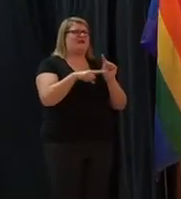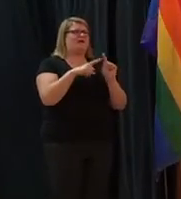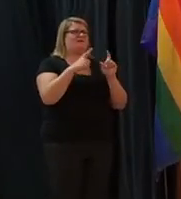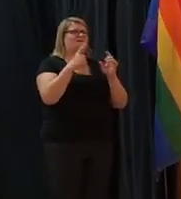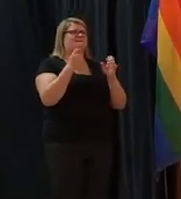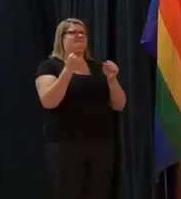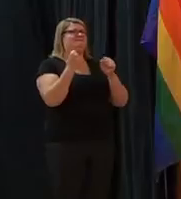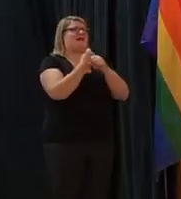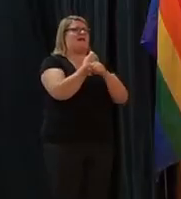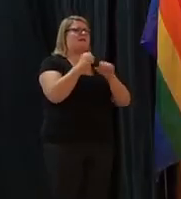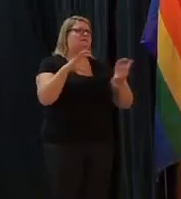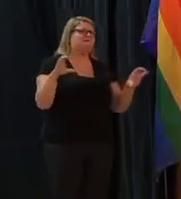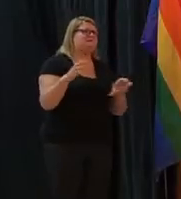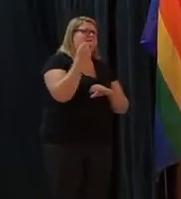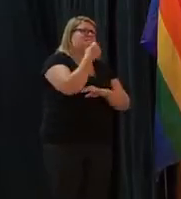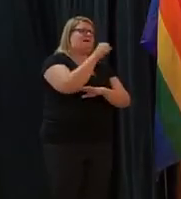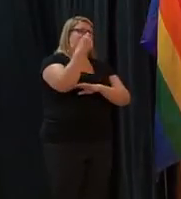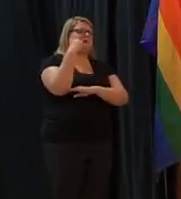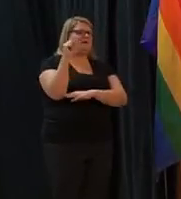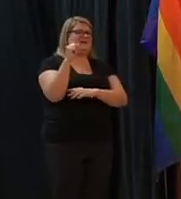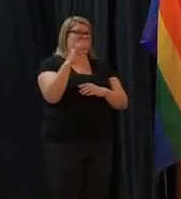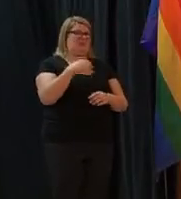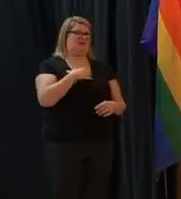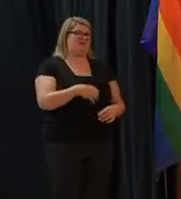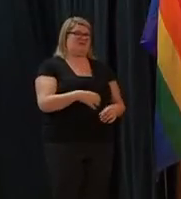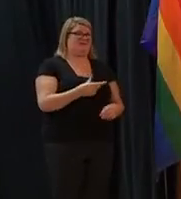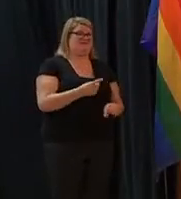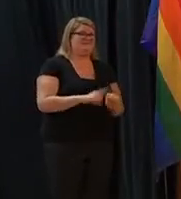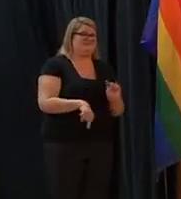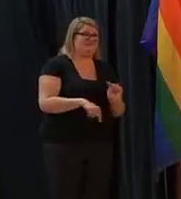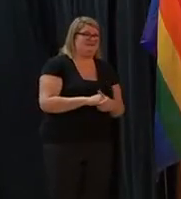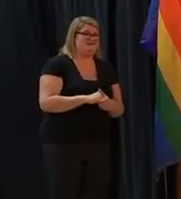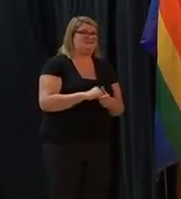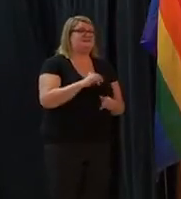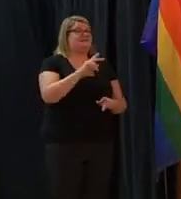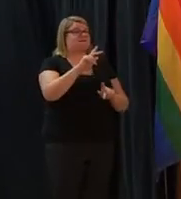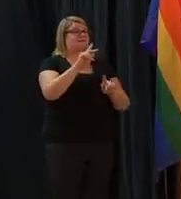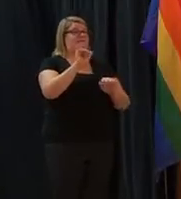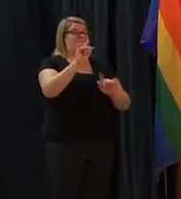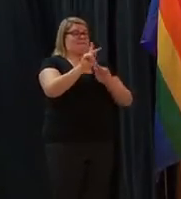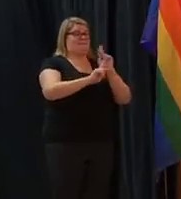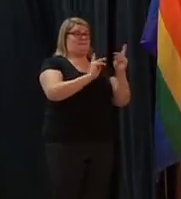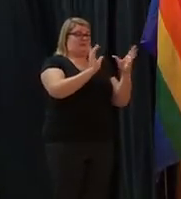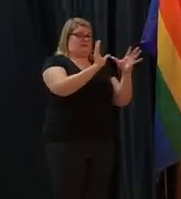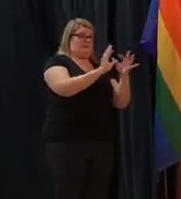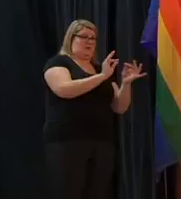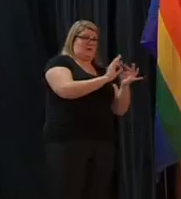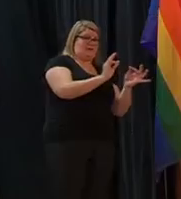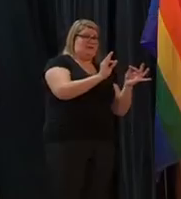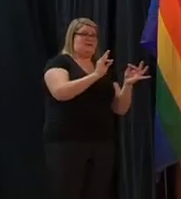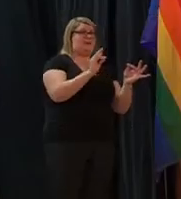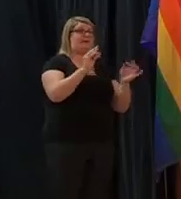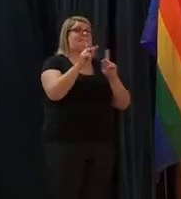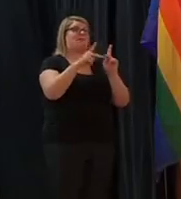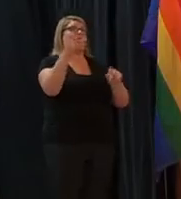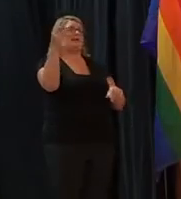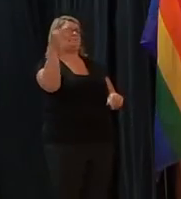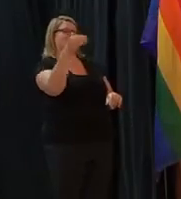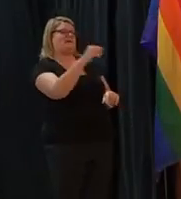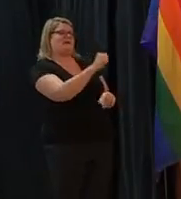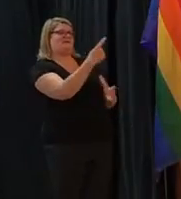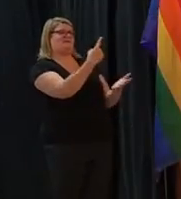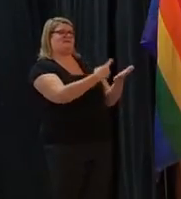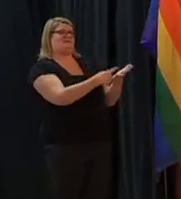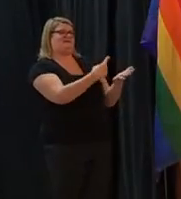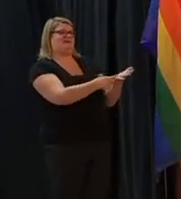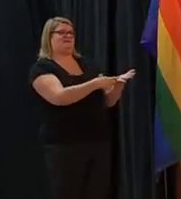stomach. You know, it is important that people are talking about it and are getting paid to talk about it, so that there is a reason